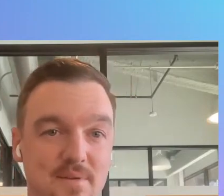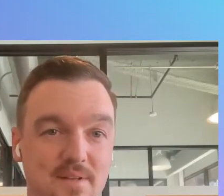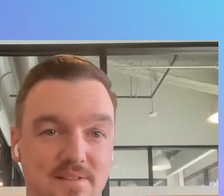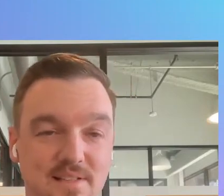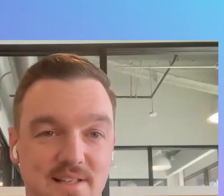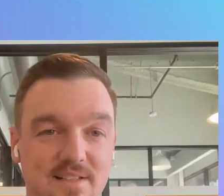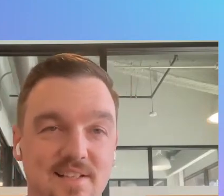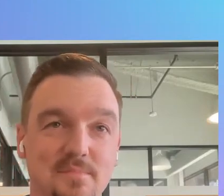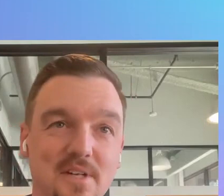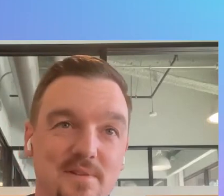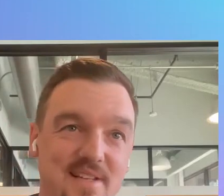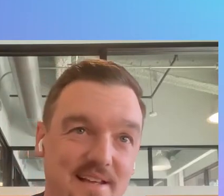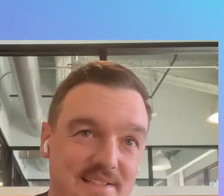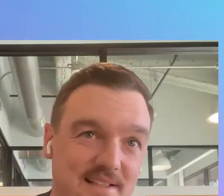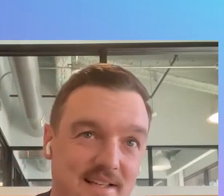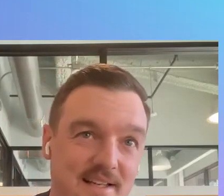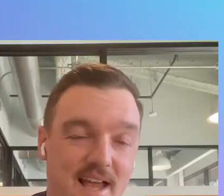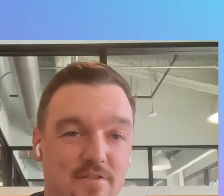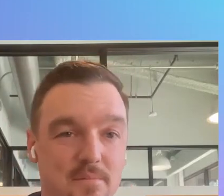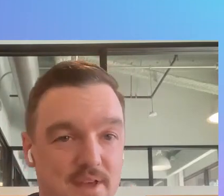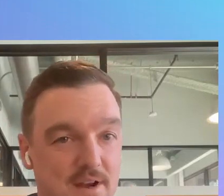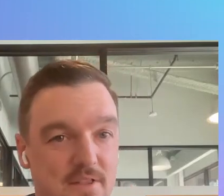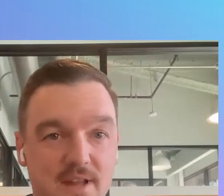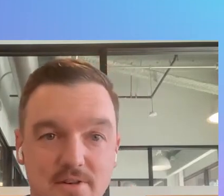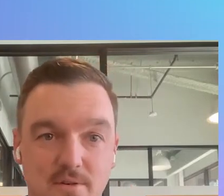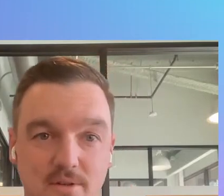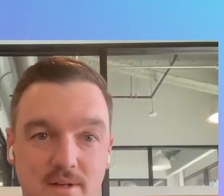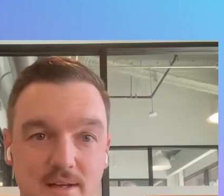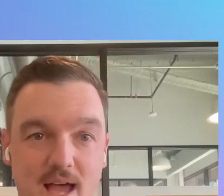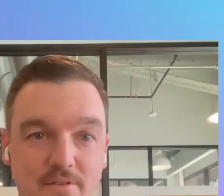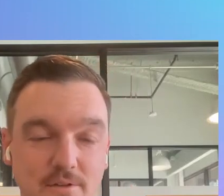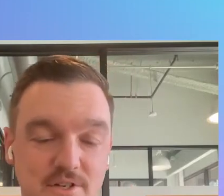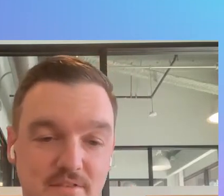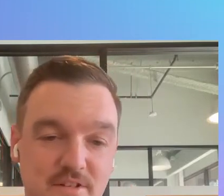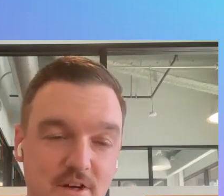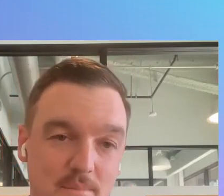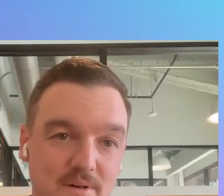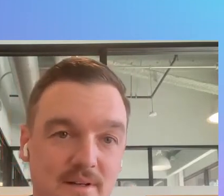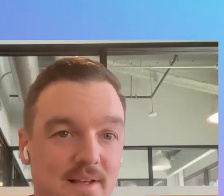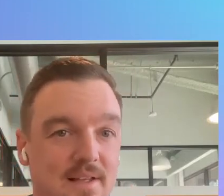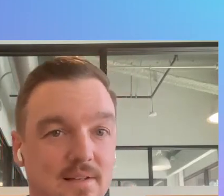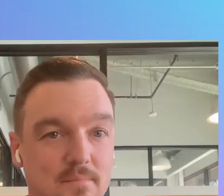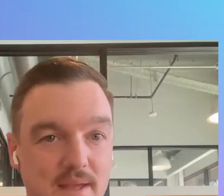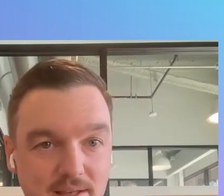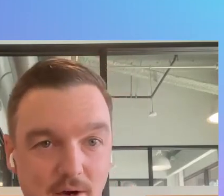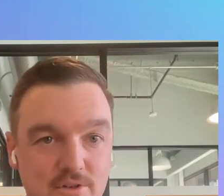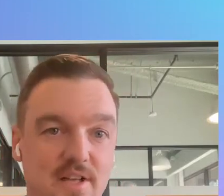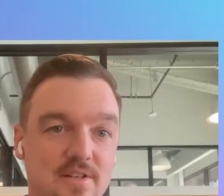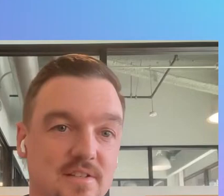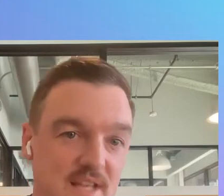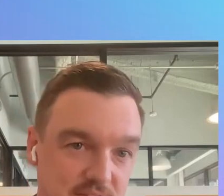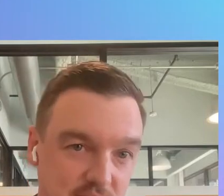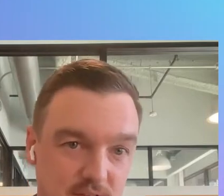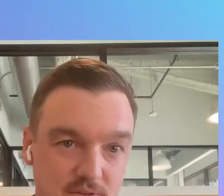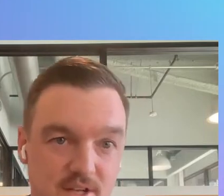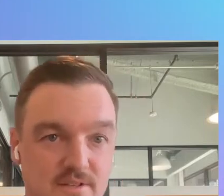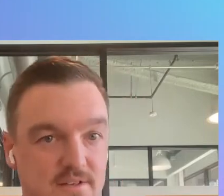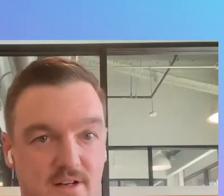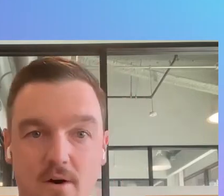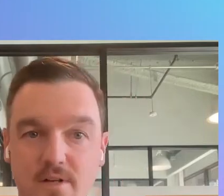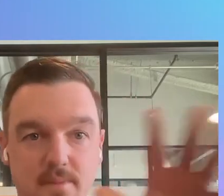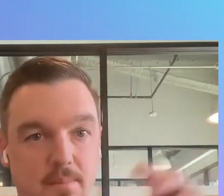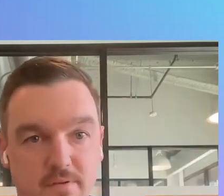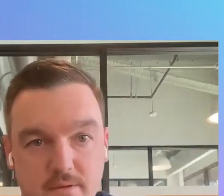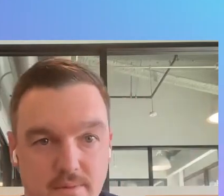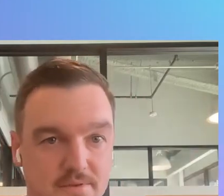make silly accessibility mistakes. And from there, the natural evolution of a developer making code changes, saving those code changes,